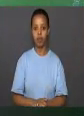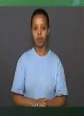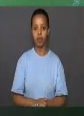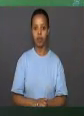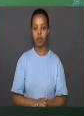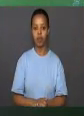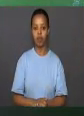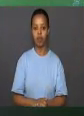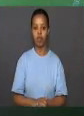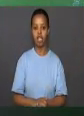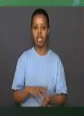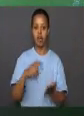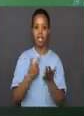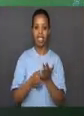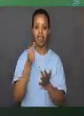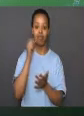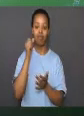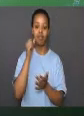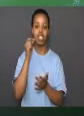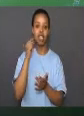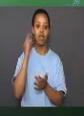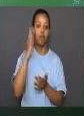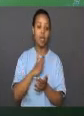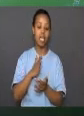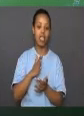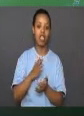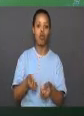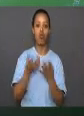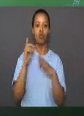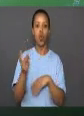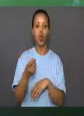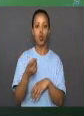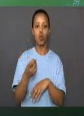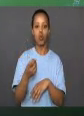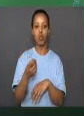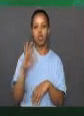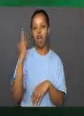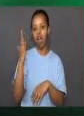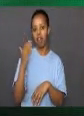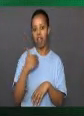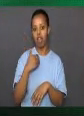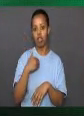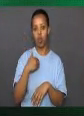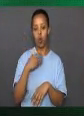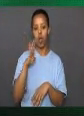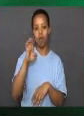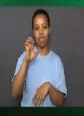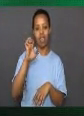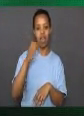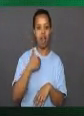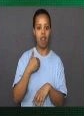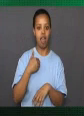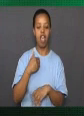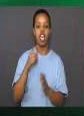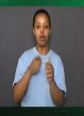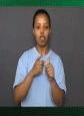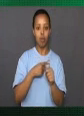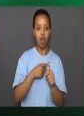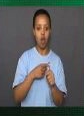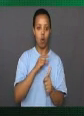Within a nest of bees, there are three types of bees: the queen, who is